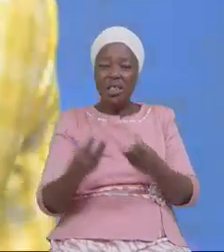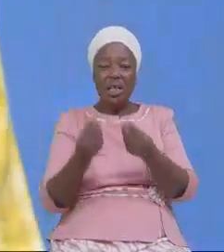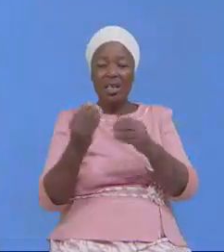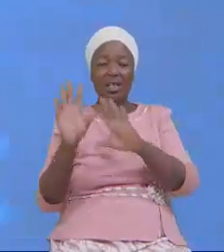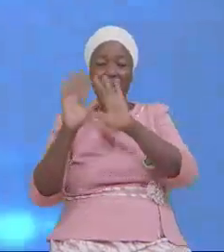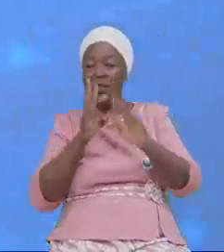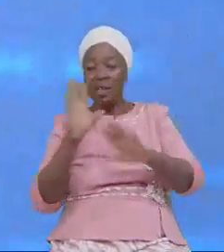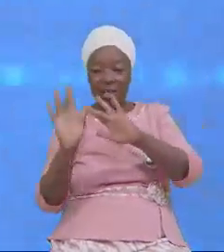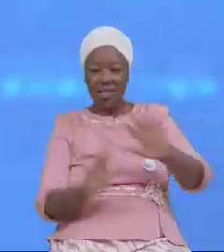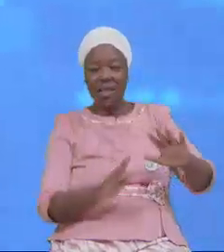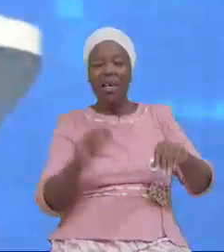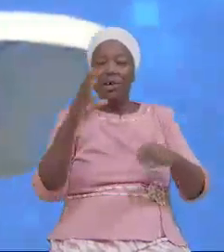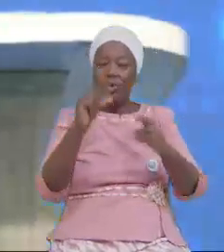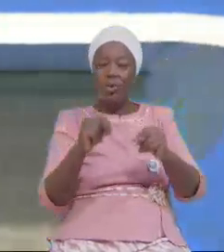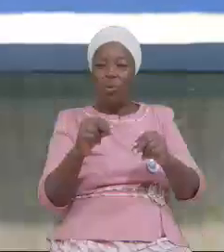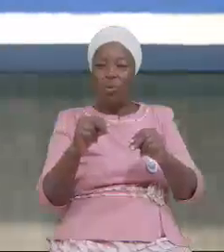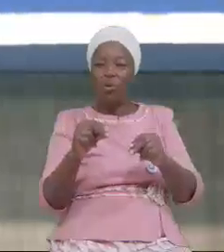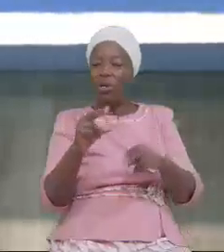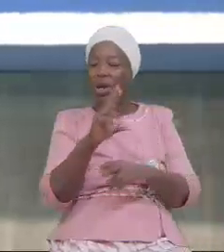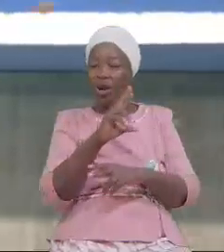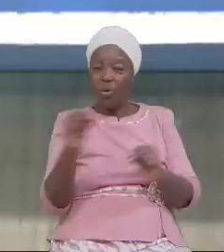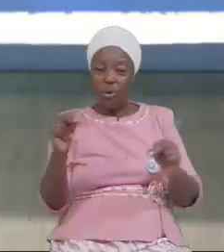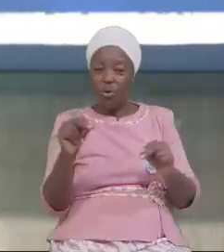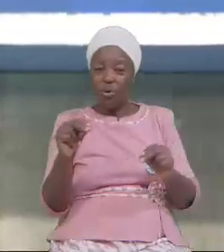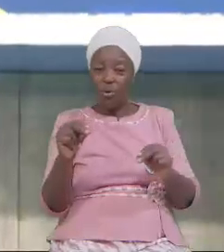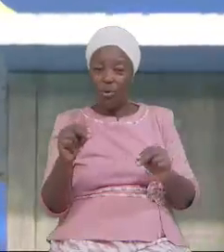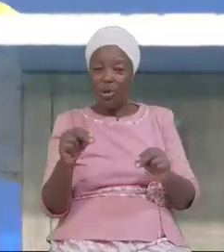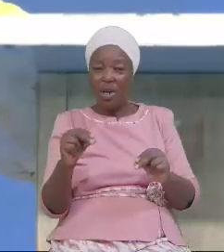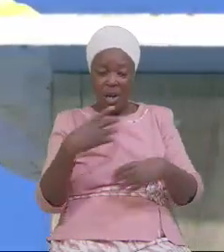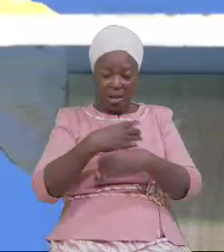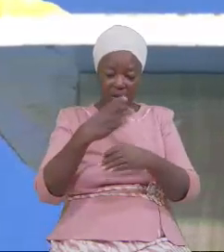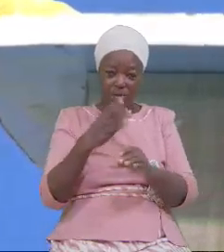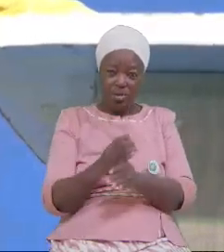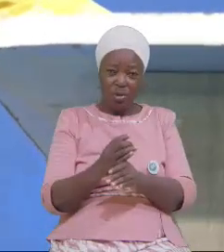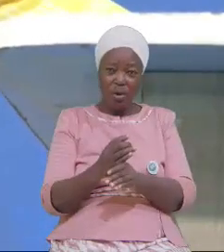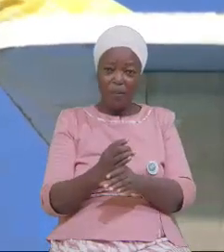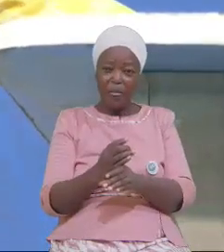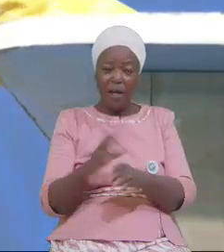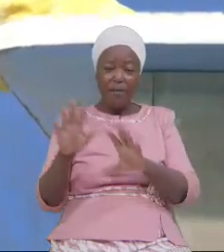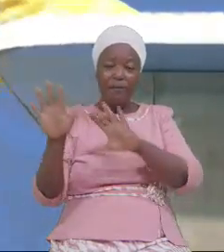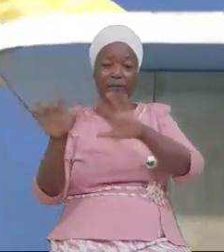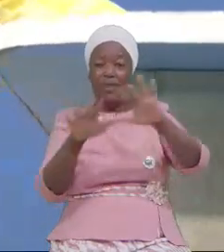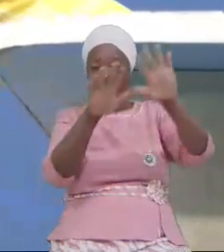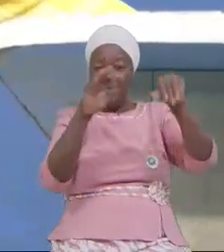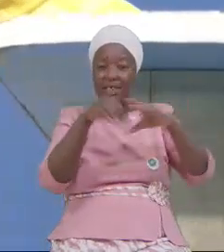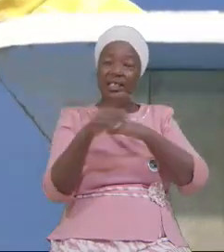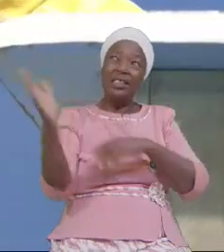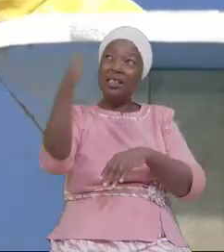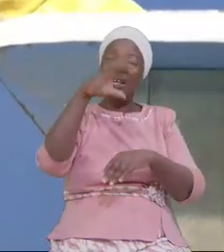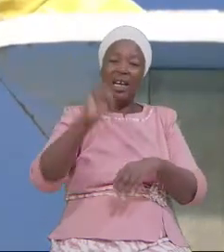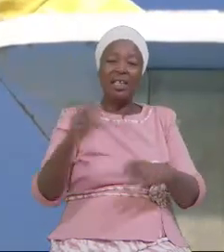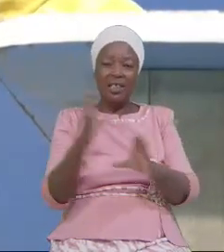no creature flying in the sky can take away the